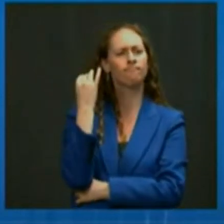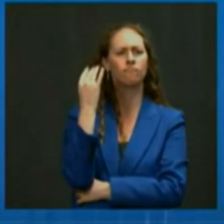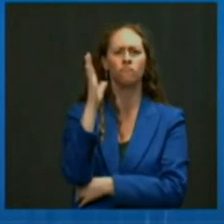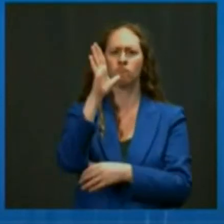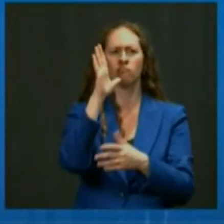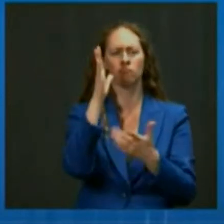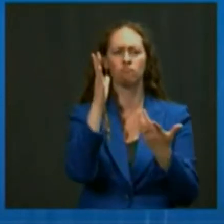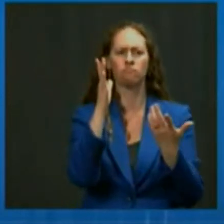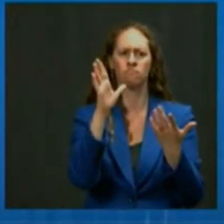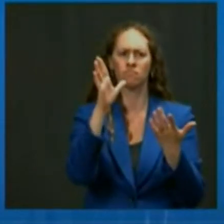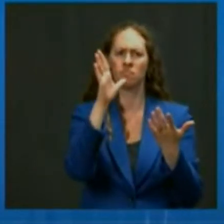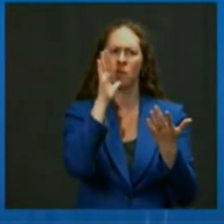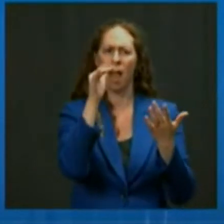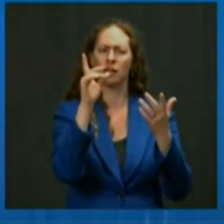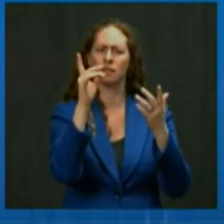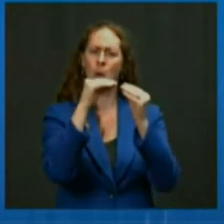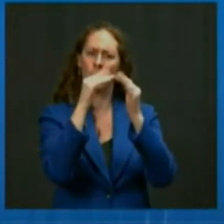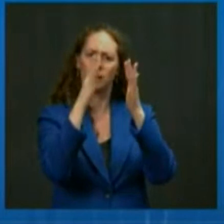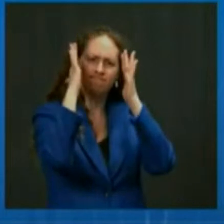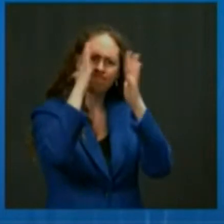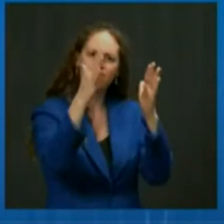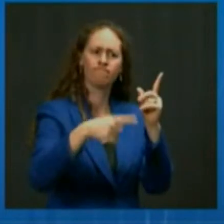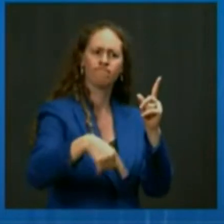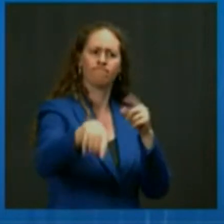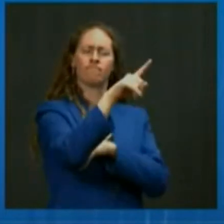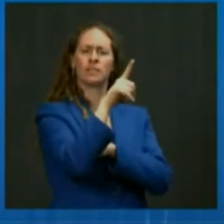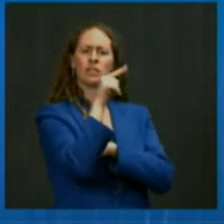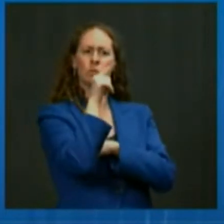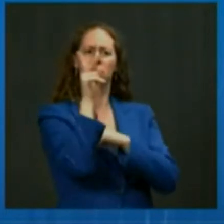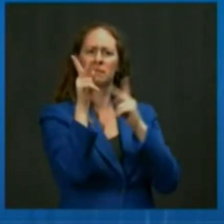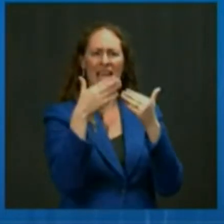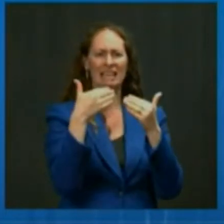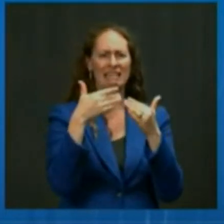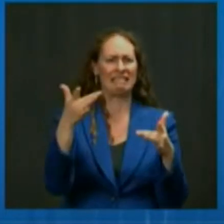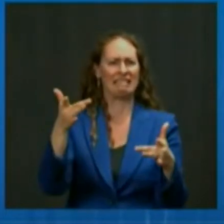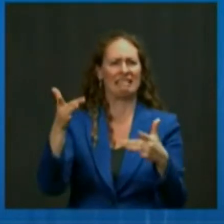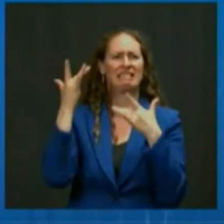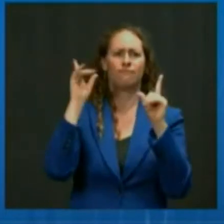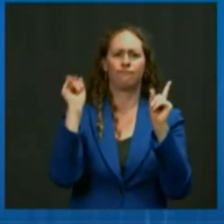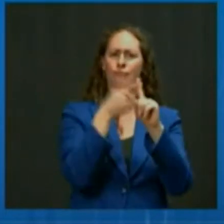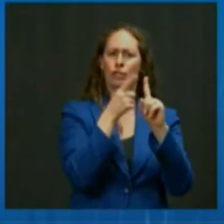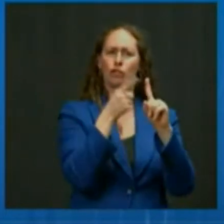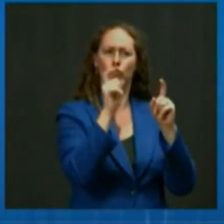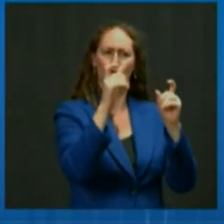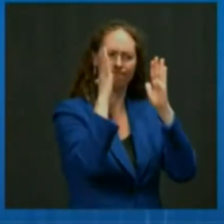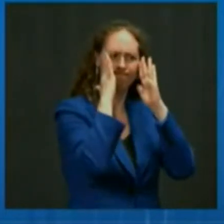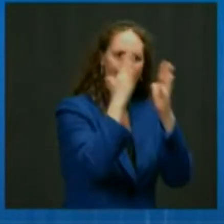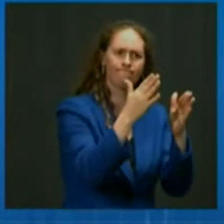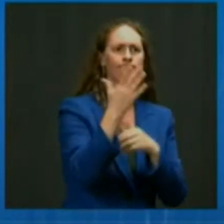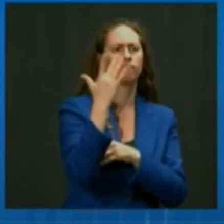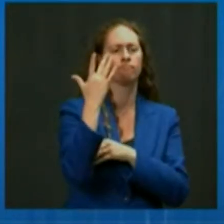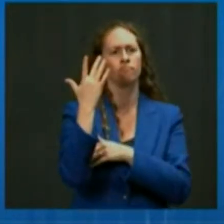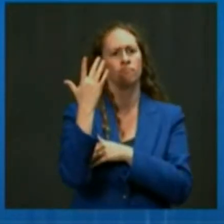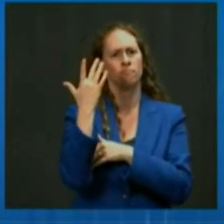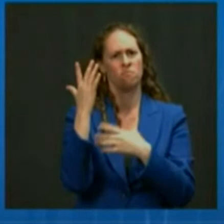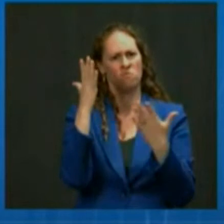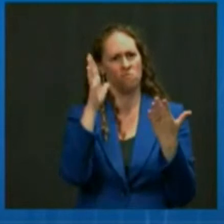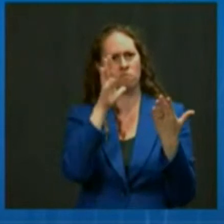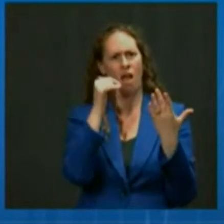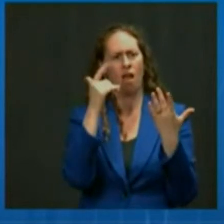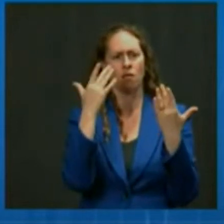at-risk Americans and simply say that all vaccinated people will need a booster shot after 8 months? And